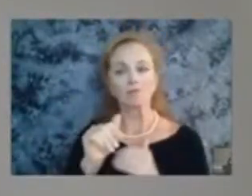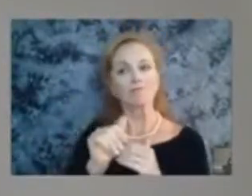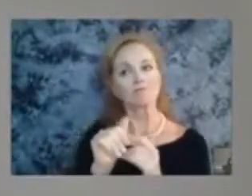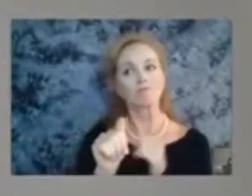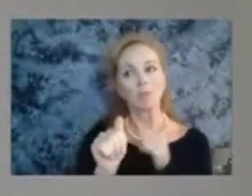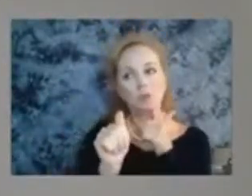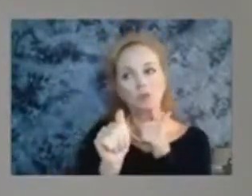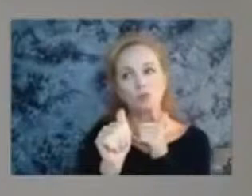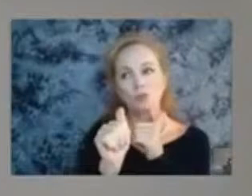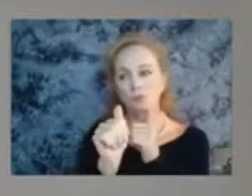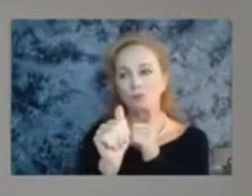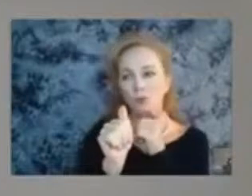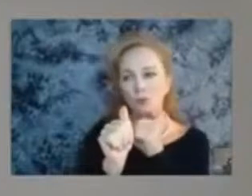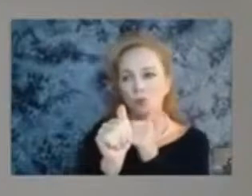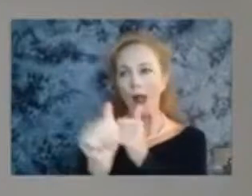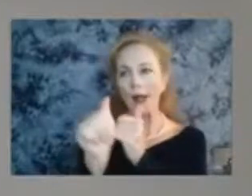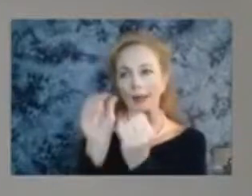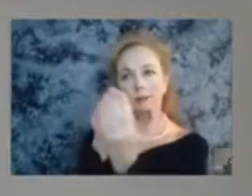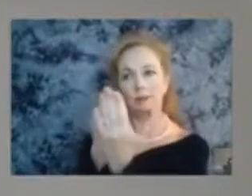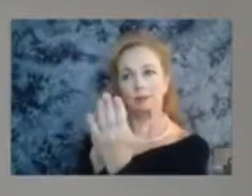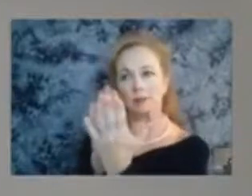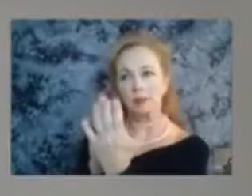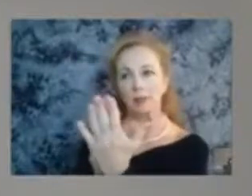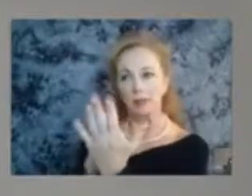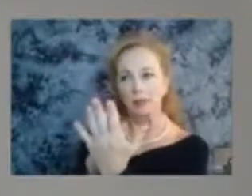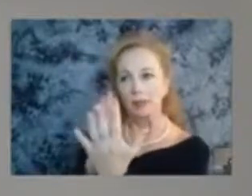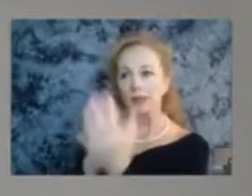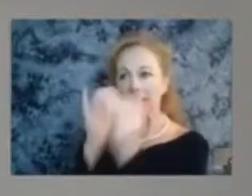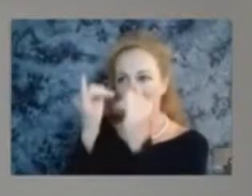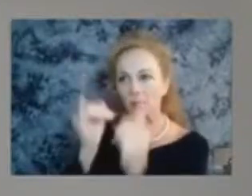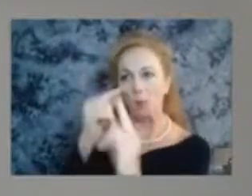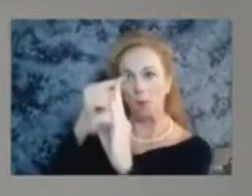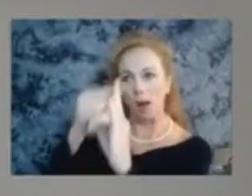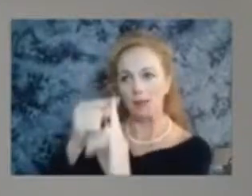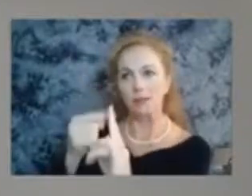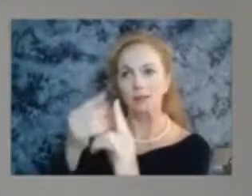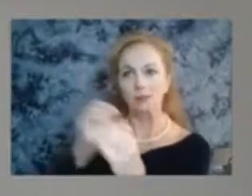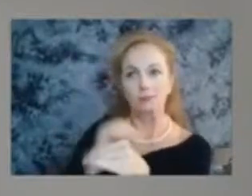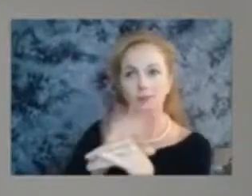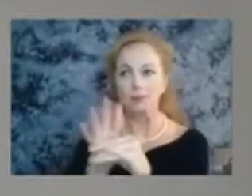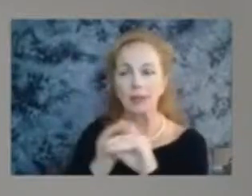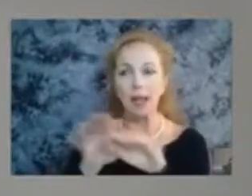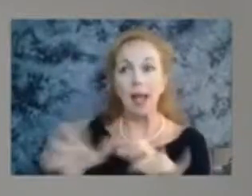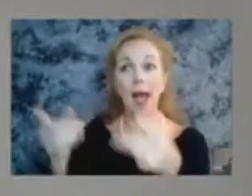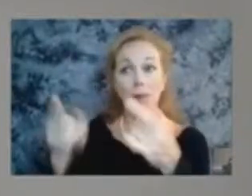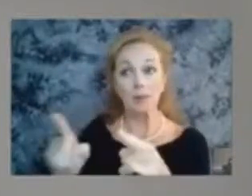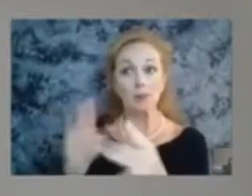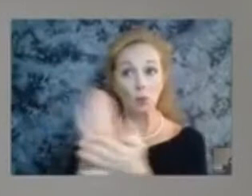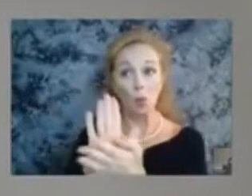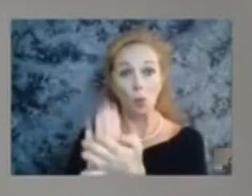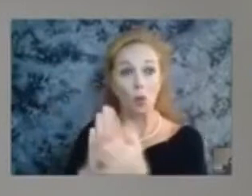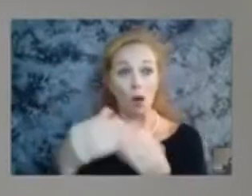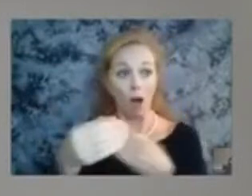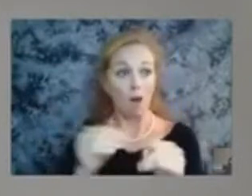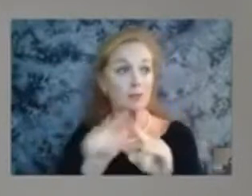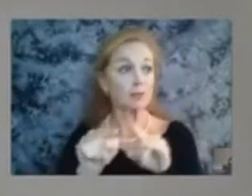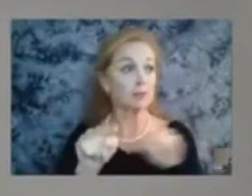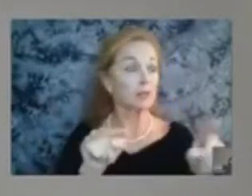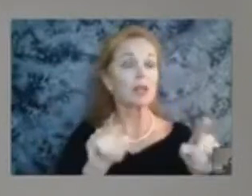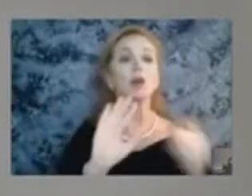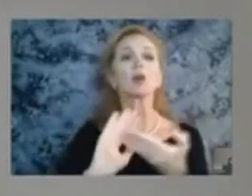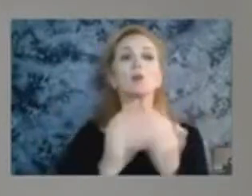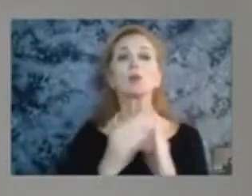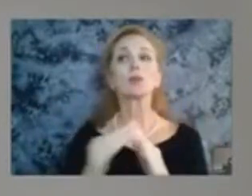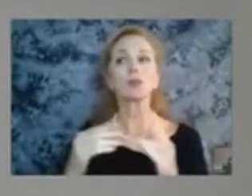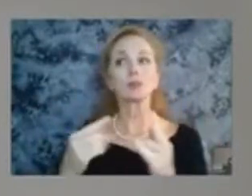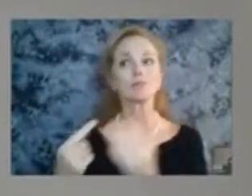carefully the impact of individual positive cases that happen both at schools and at offices. In our community, you've heard a great deal of conversation